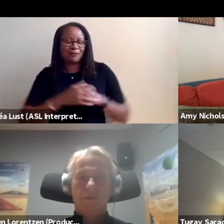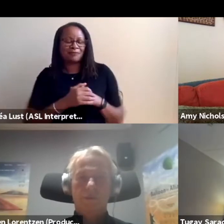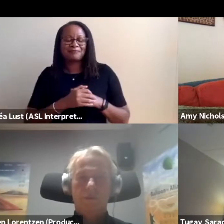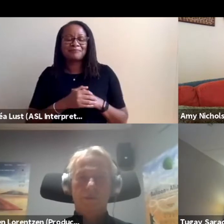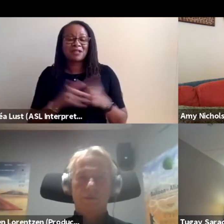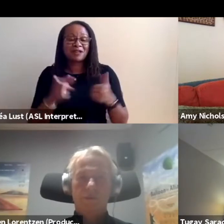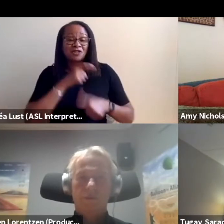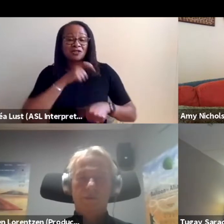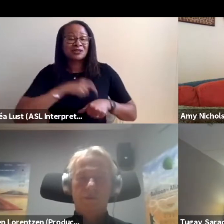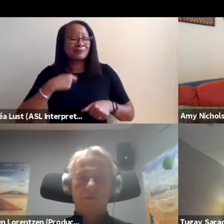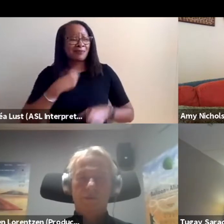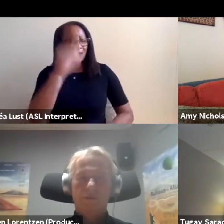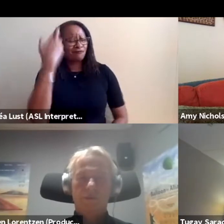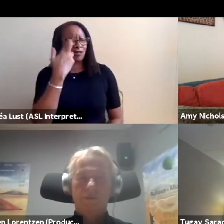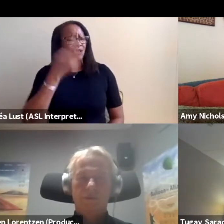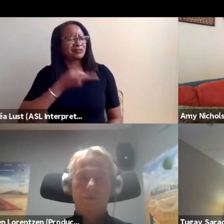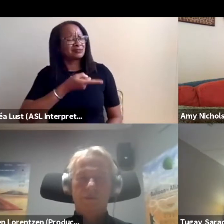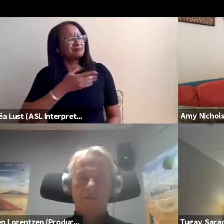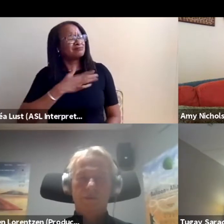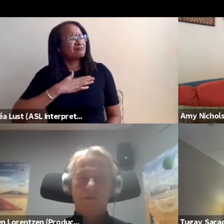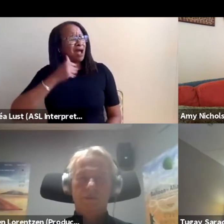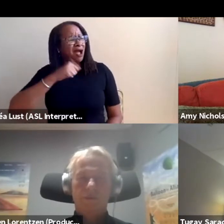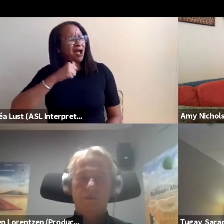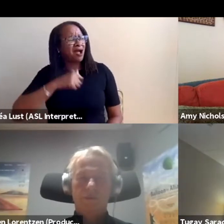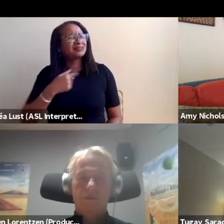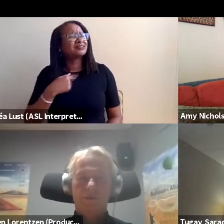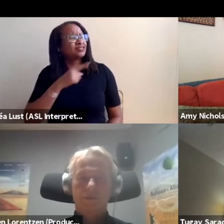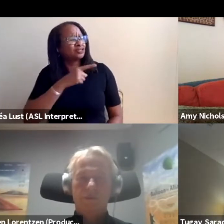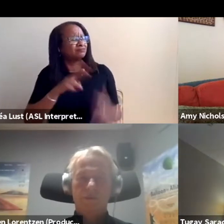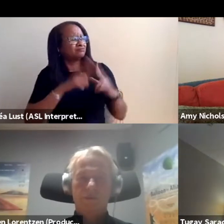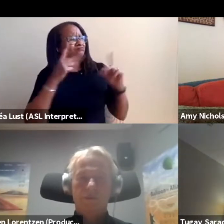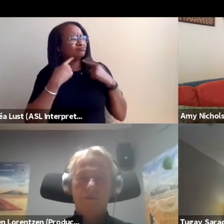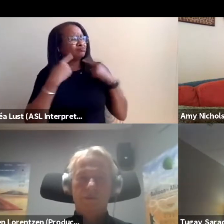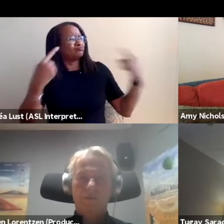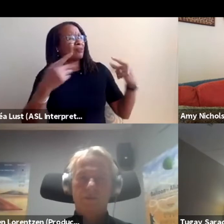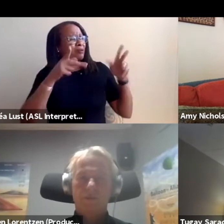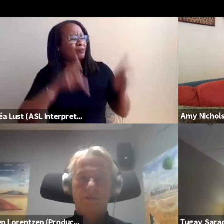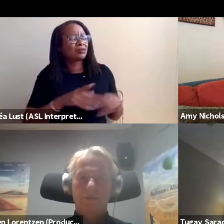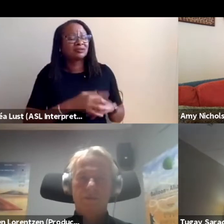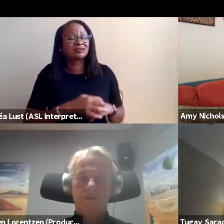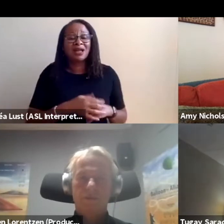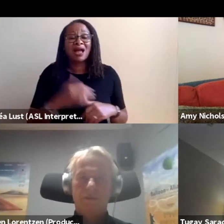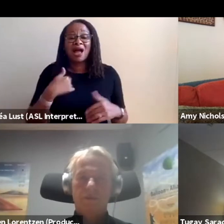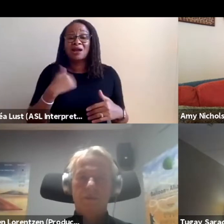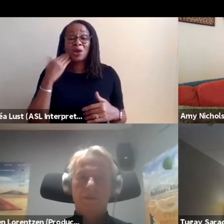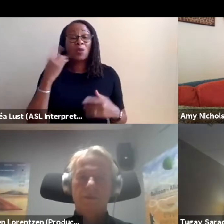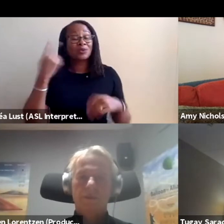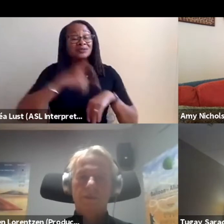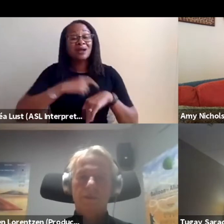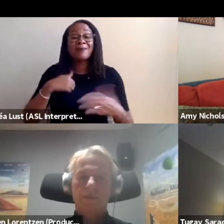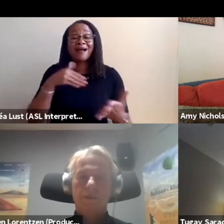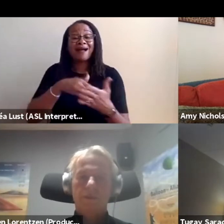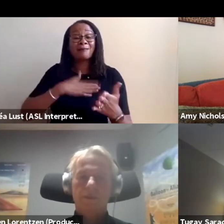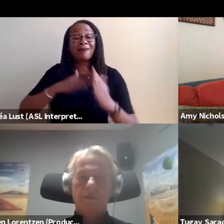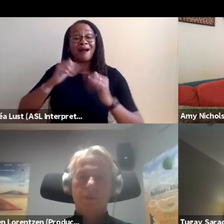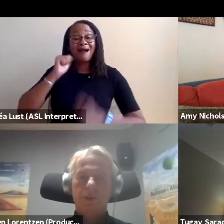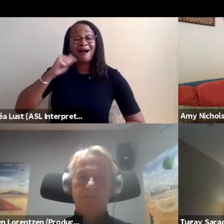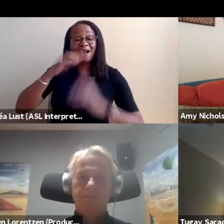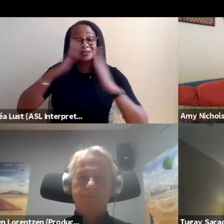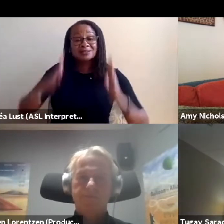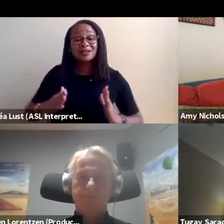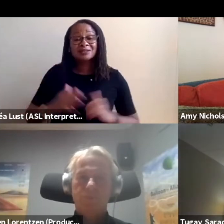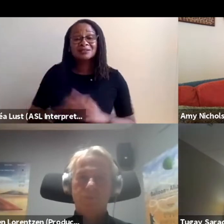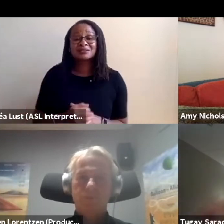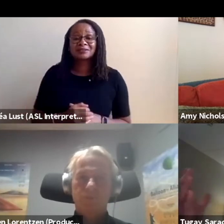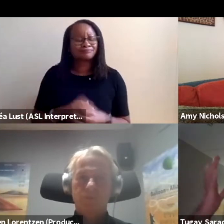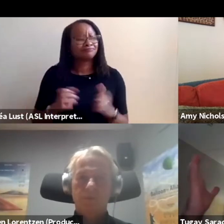time that I realized that it was like that. I know that I was at my aunt's place, and then suddenly